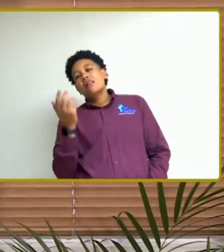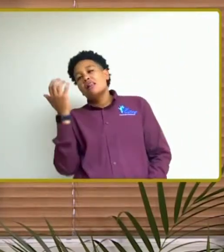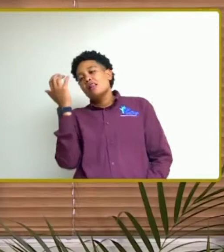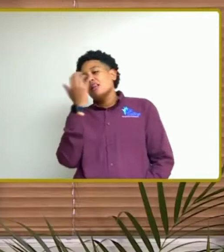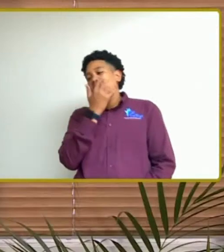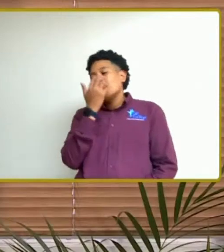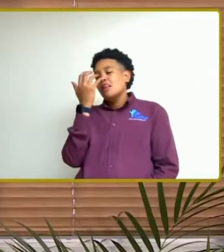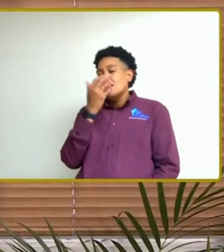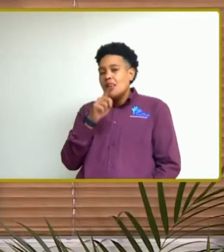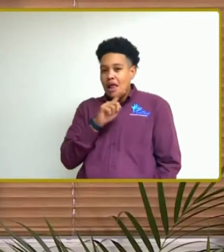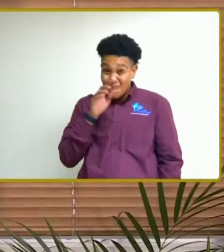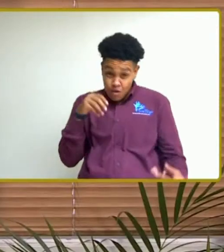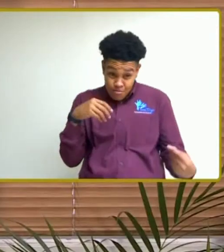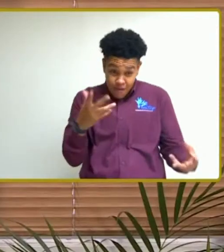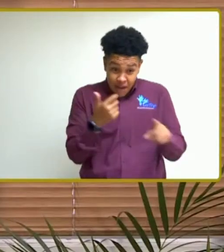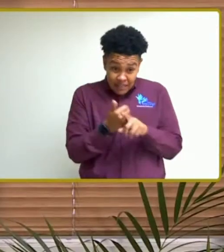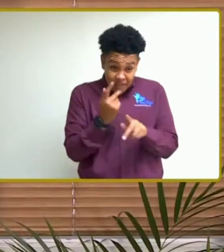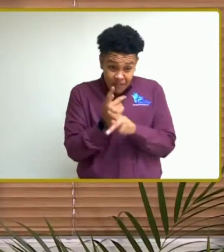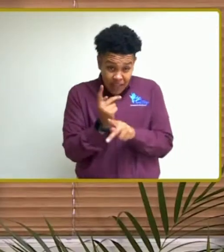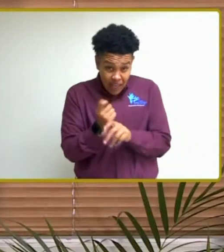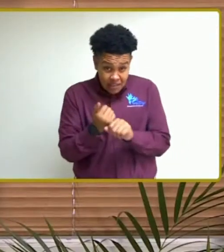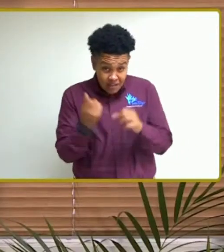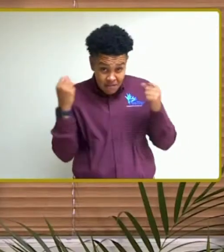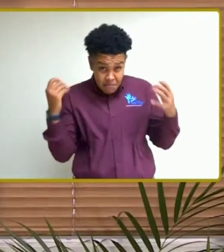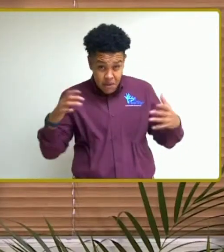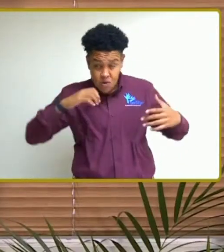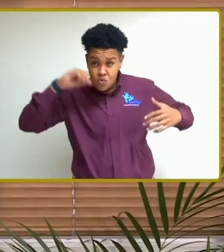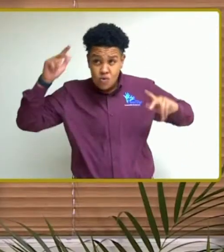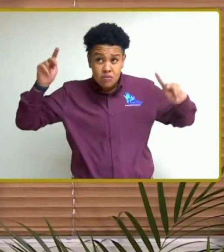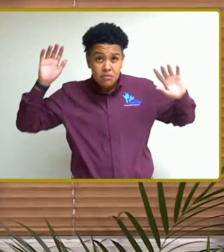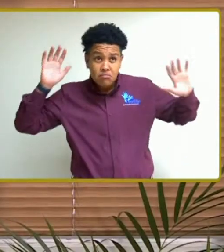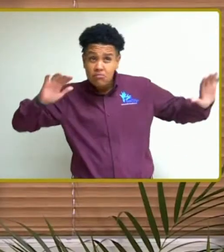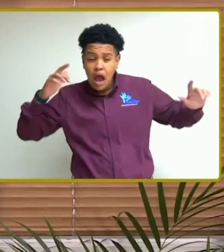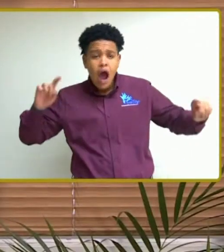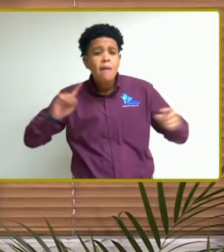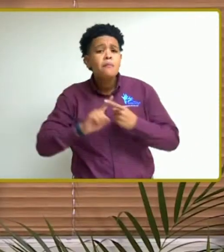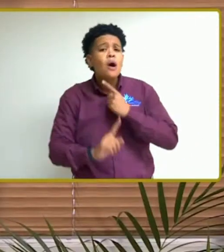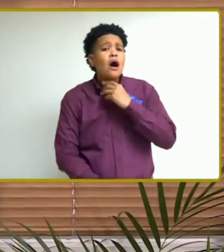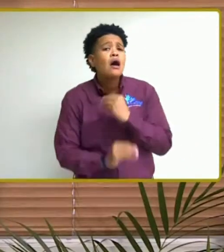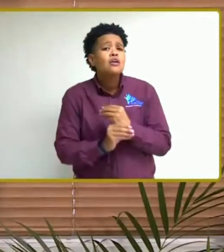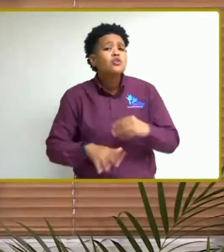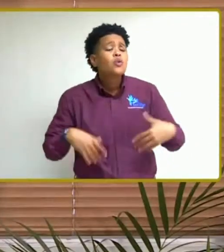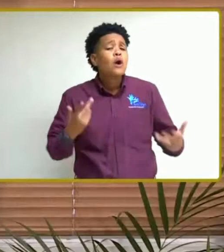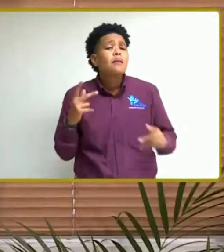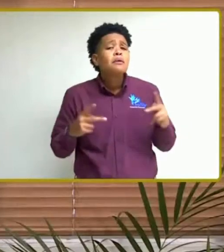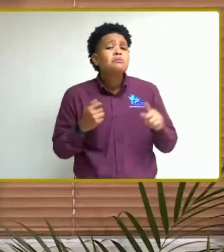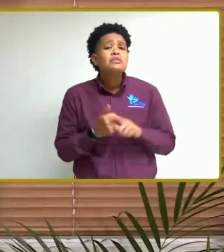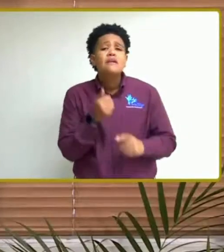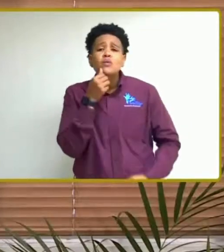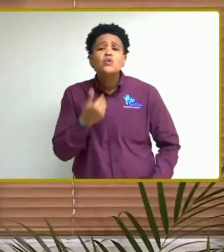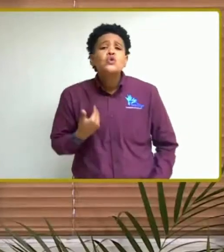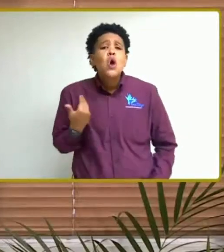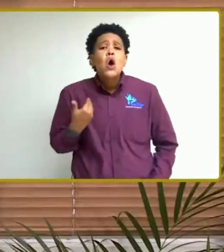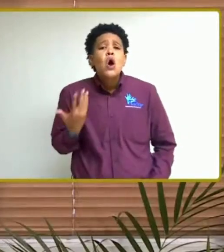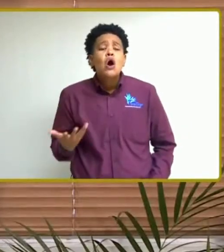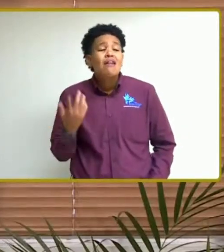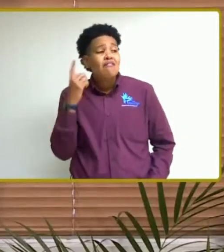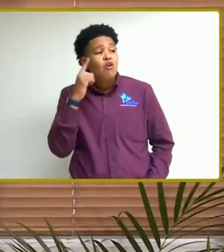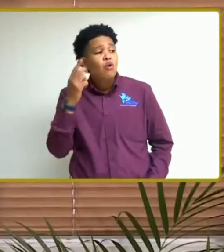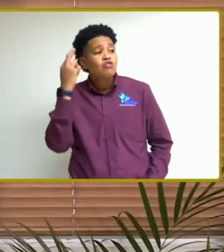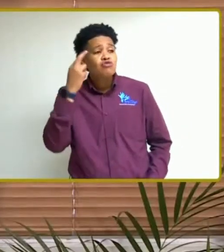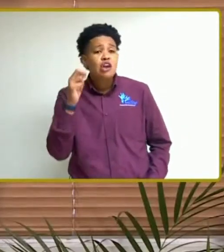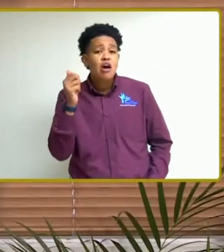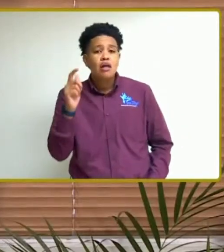for them. In this instance, many senior citizens, but also persons who are younger for one reason or